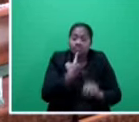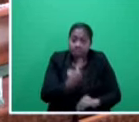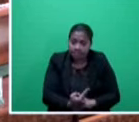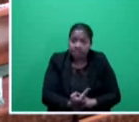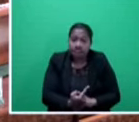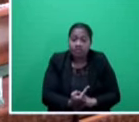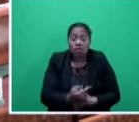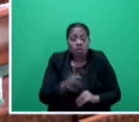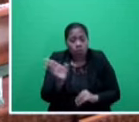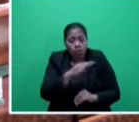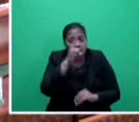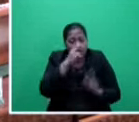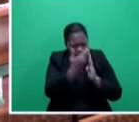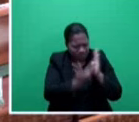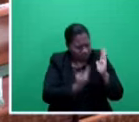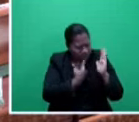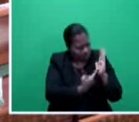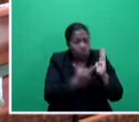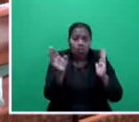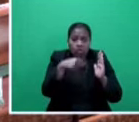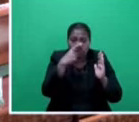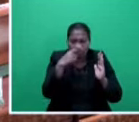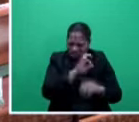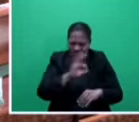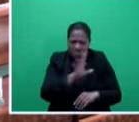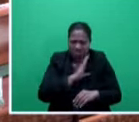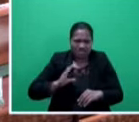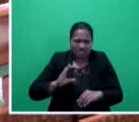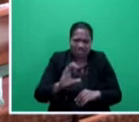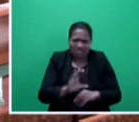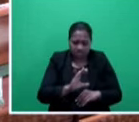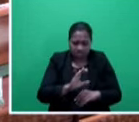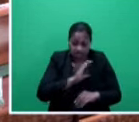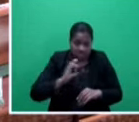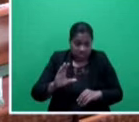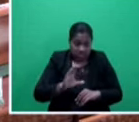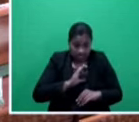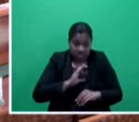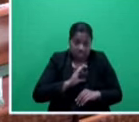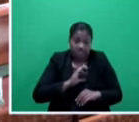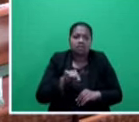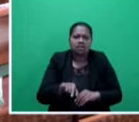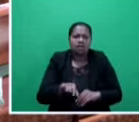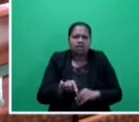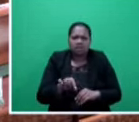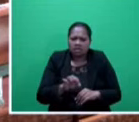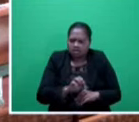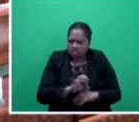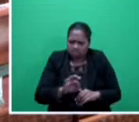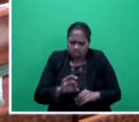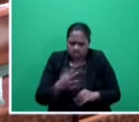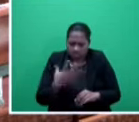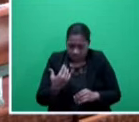every person who is not a citizen but is lawfully in Fiji has the right not to